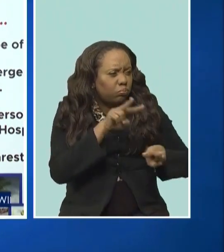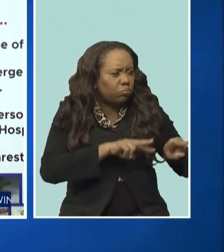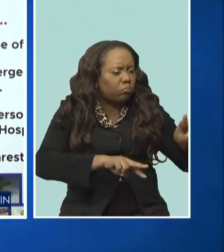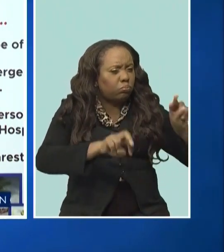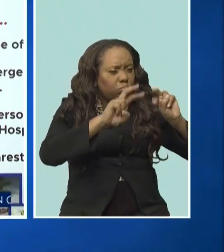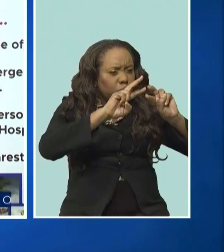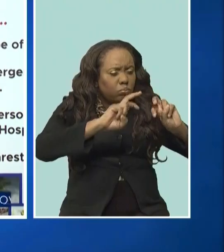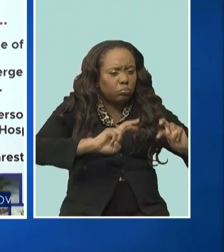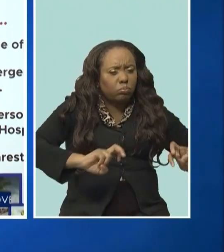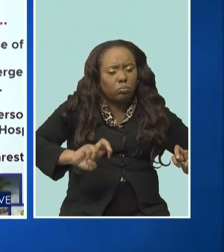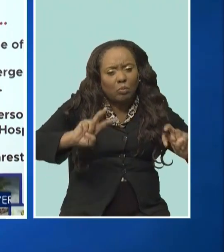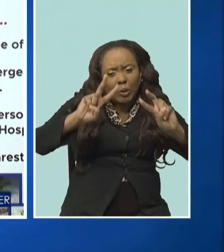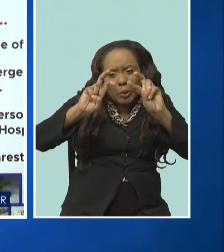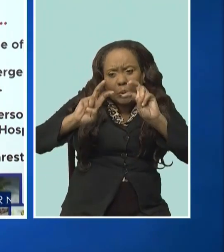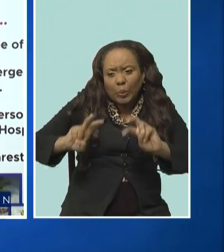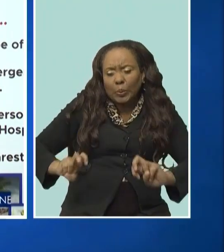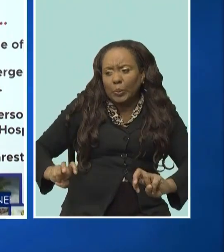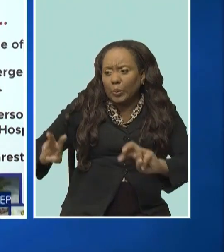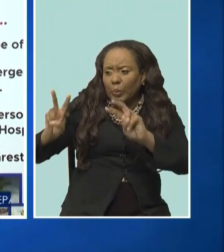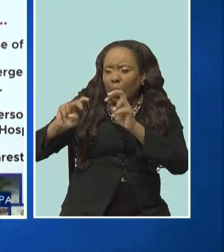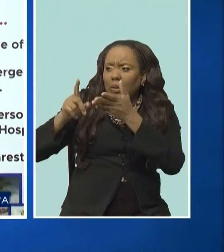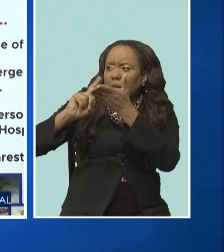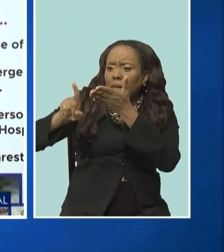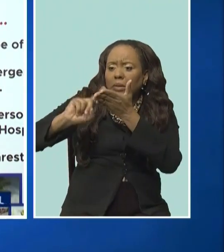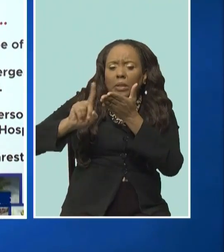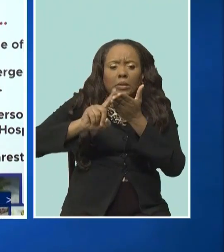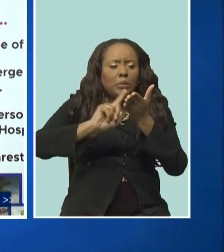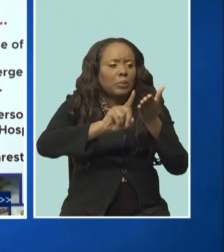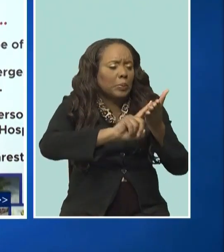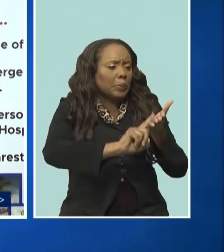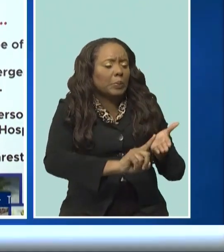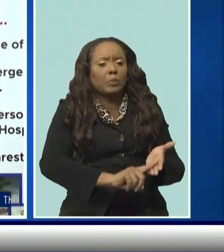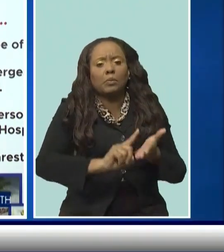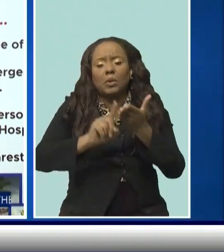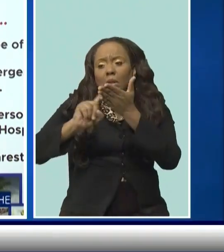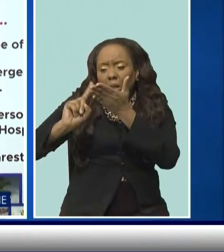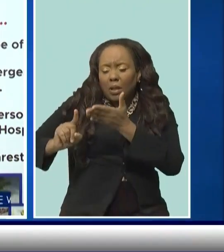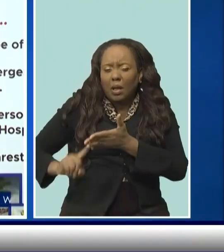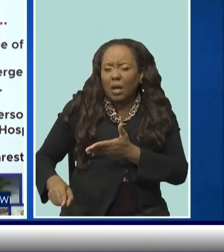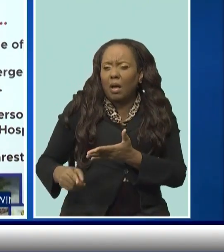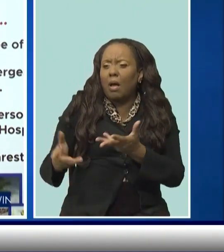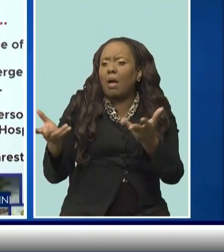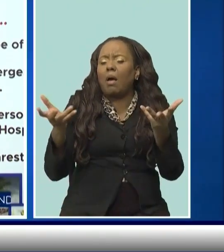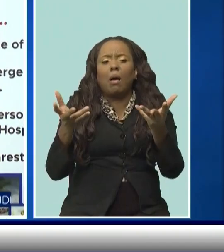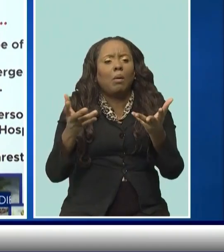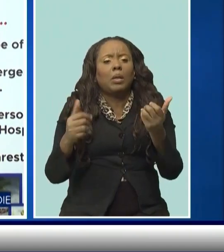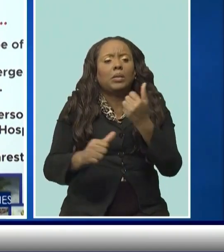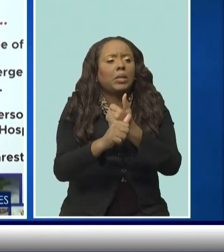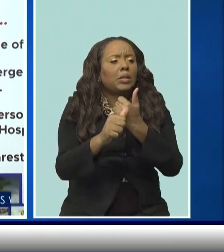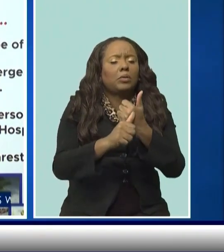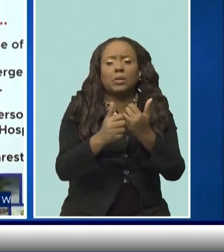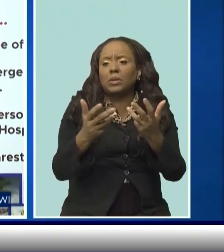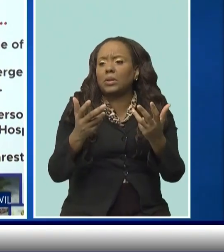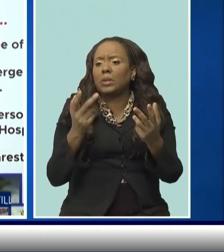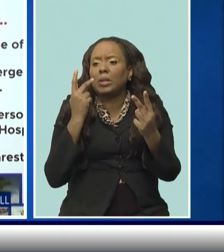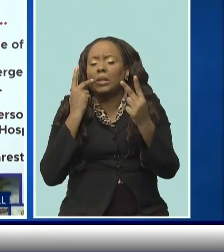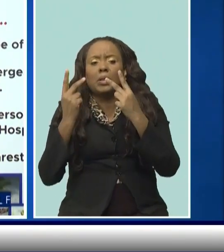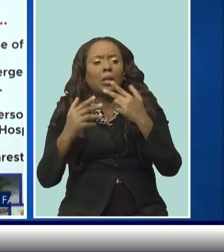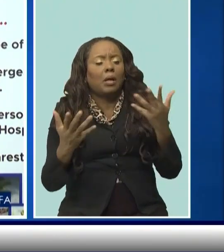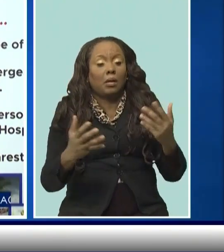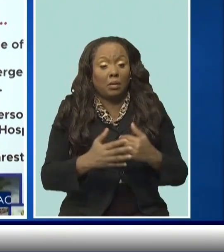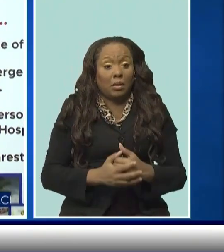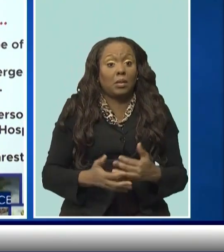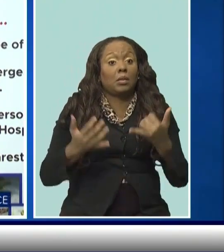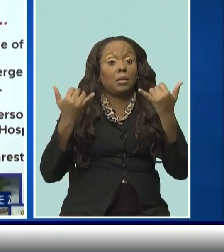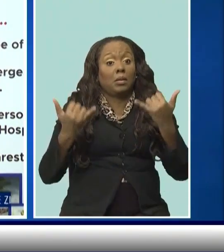routes to check visually for blockages or anything that might be dangerous. With the use of drone technology and